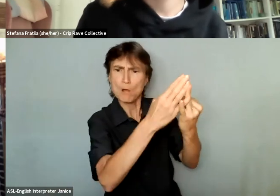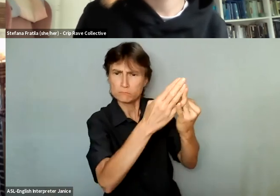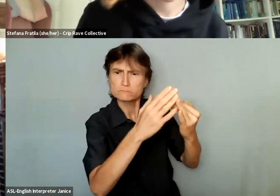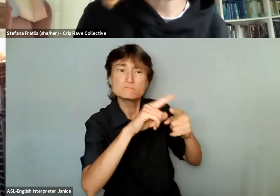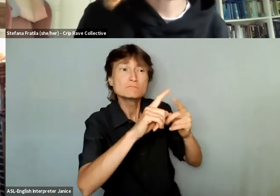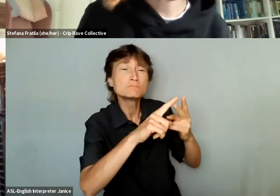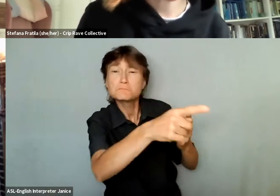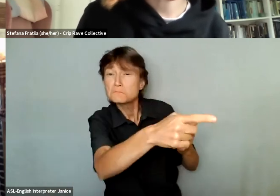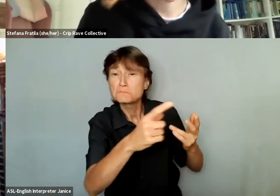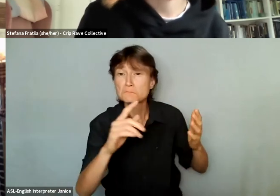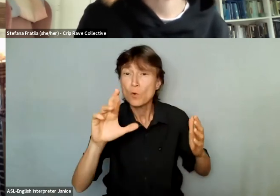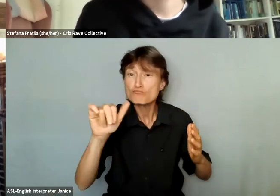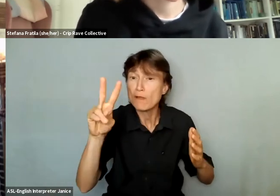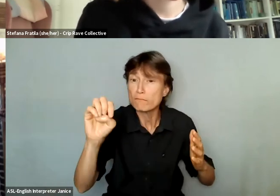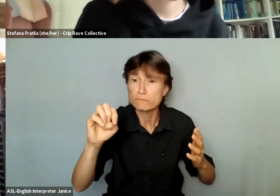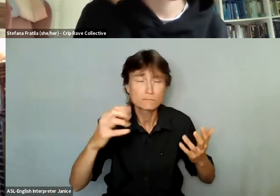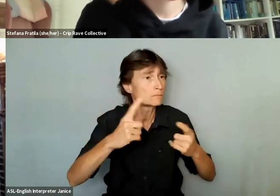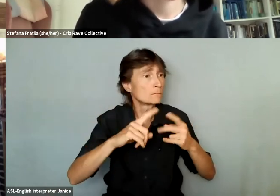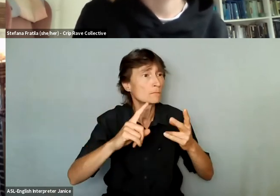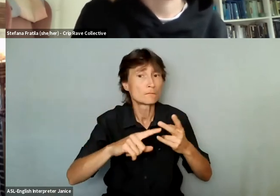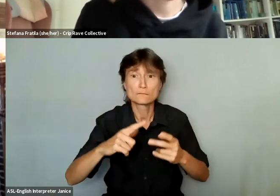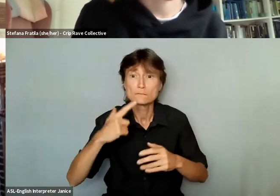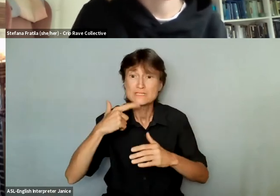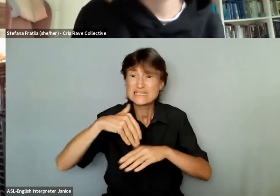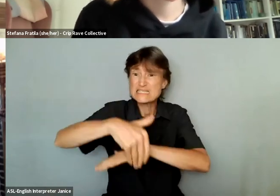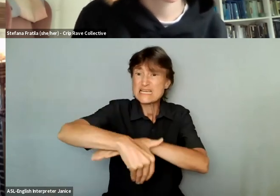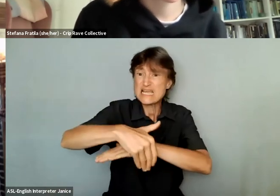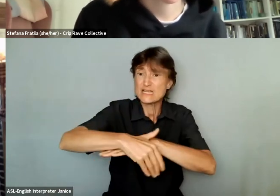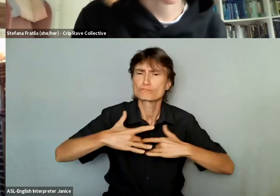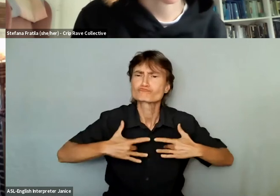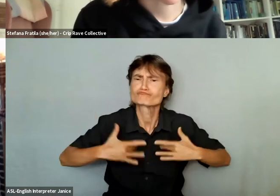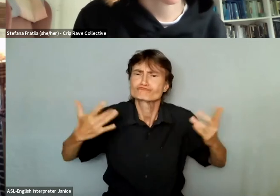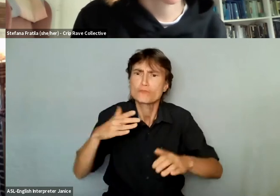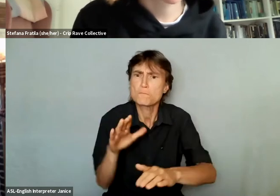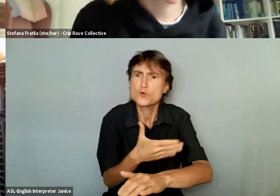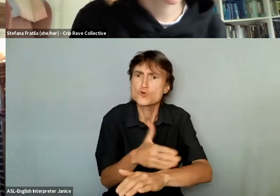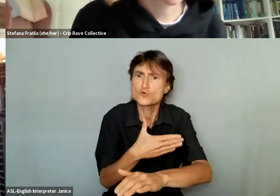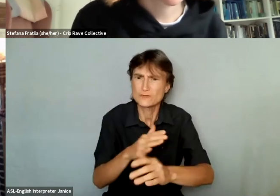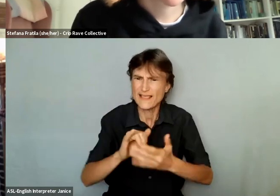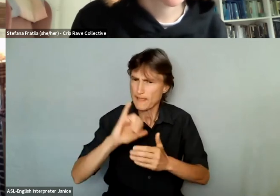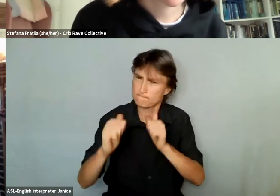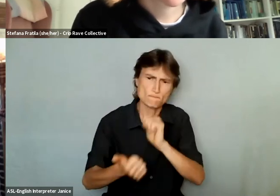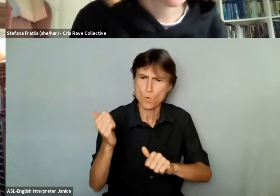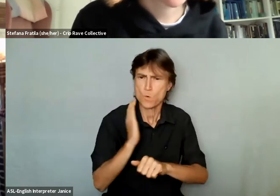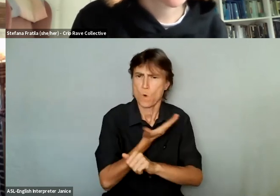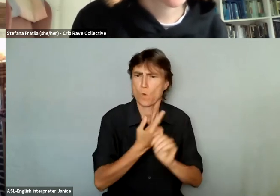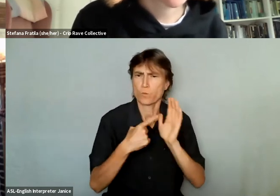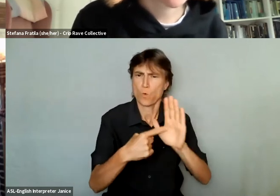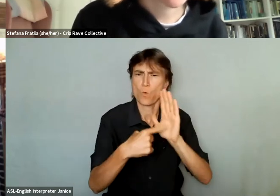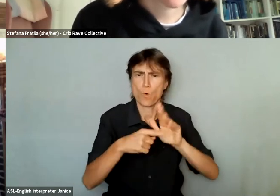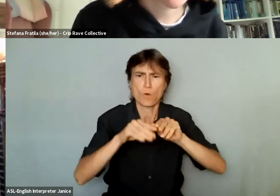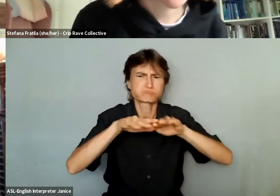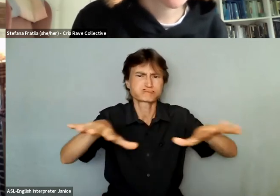of atmospheres, which is where it's rarely been situated.